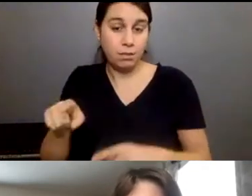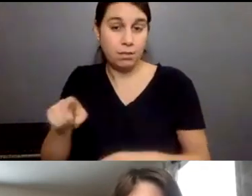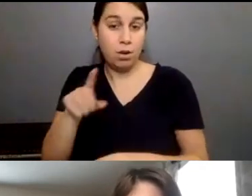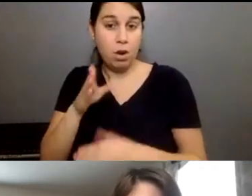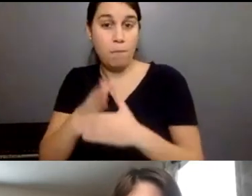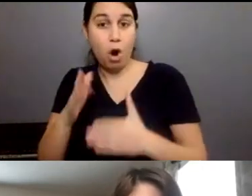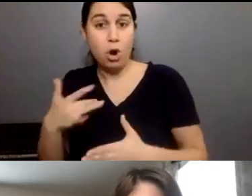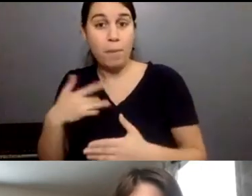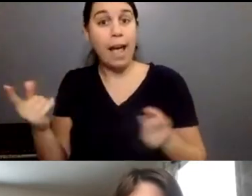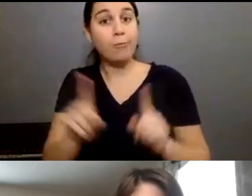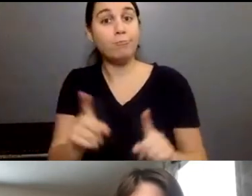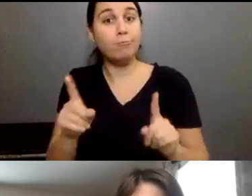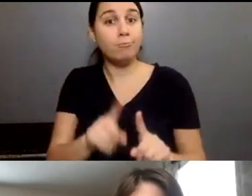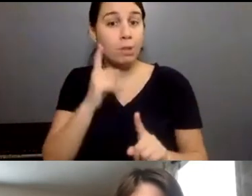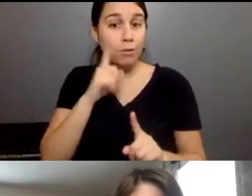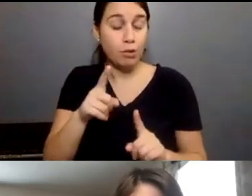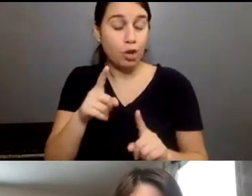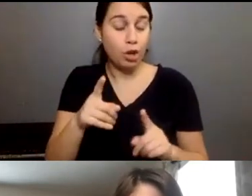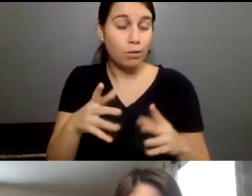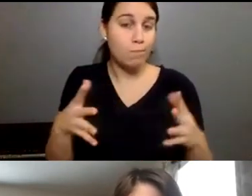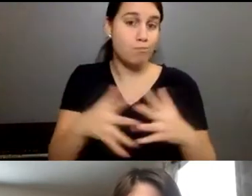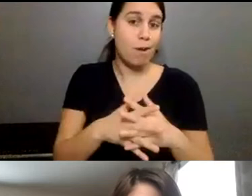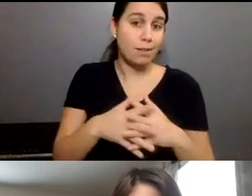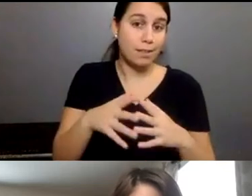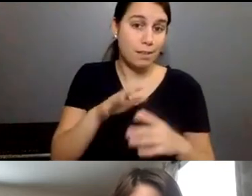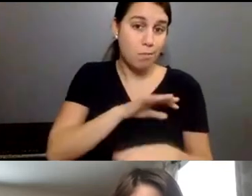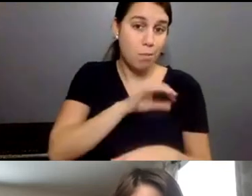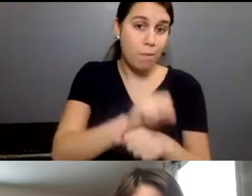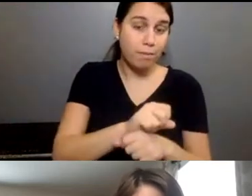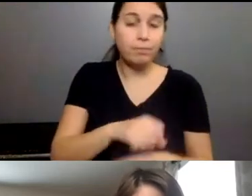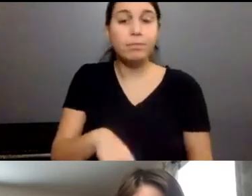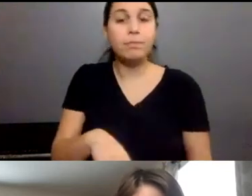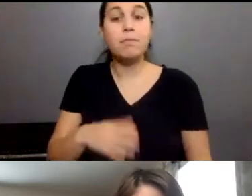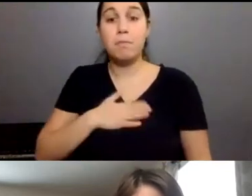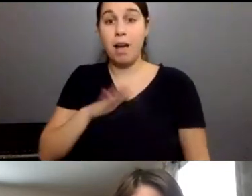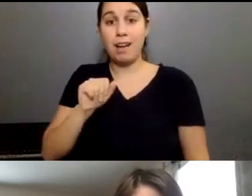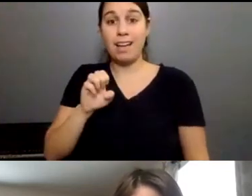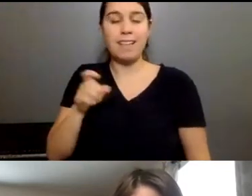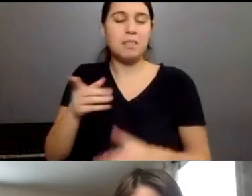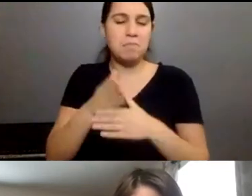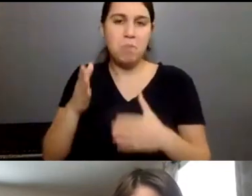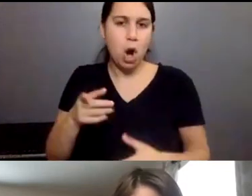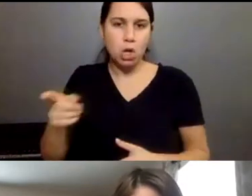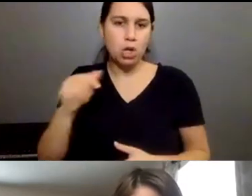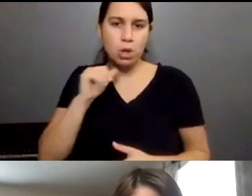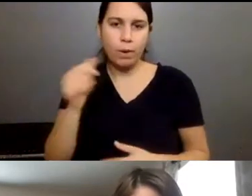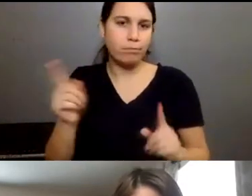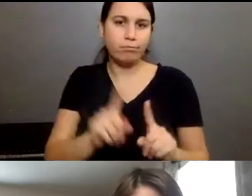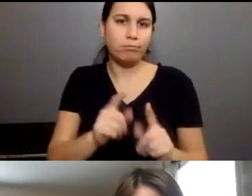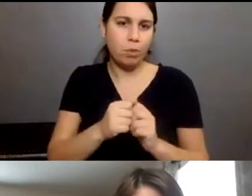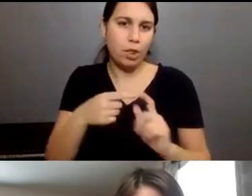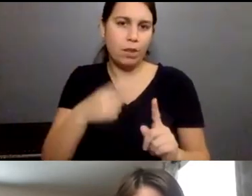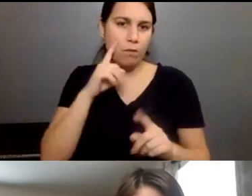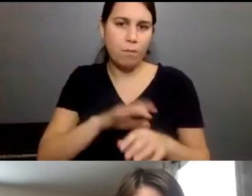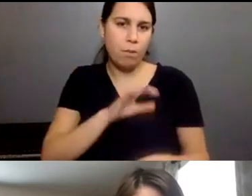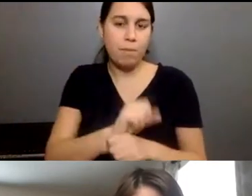for prenatal appointments. In the particular case that I was reviewing, partner was not coming in with her for appointments,